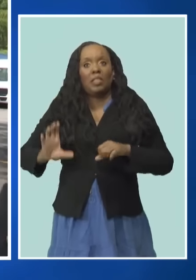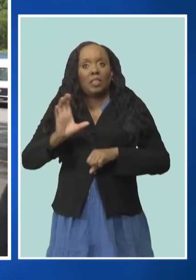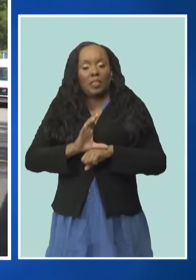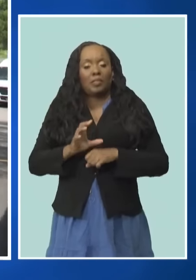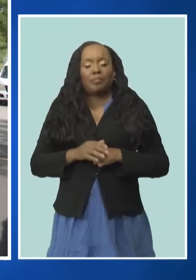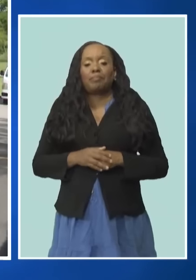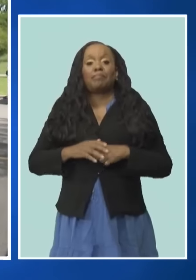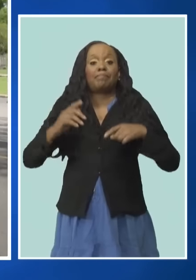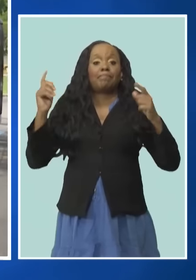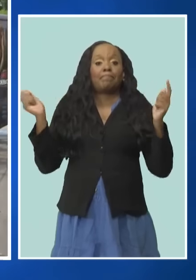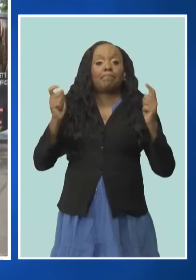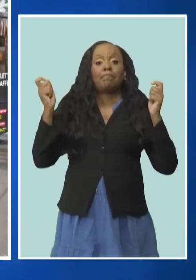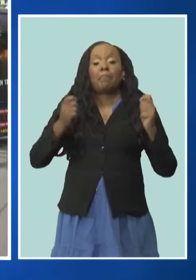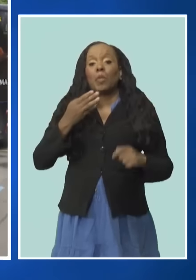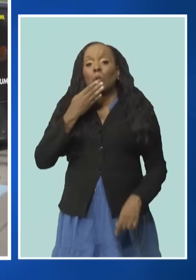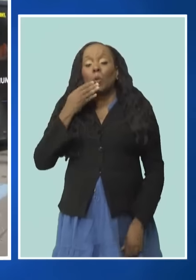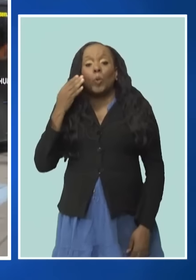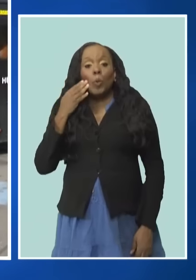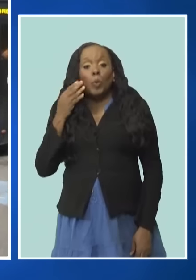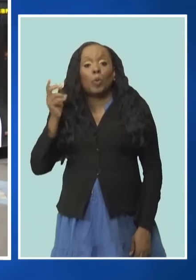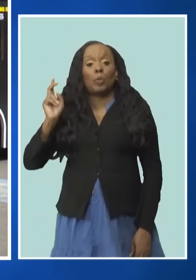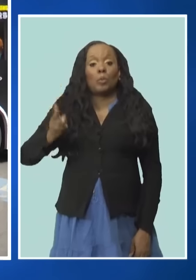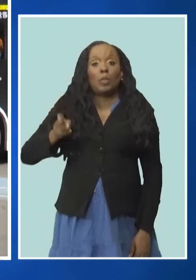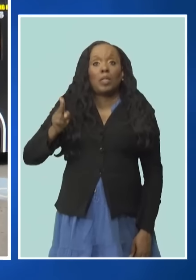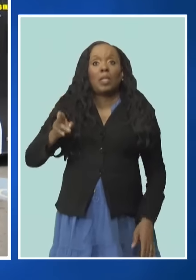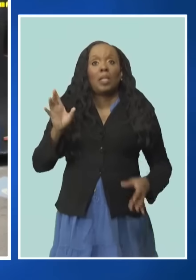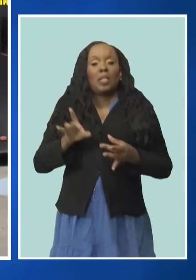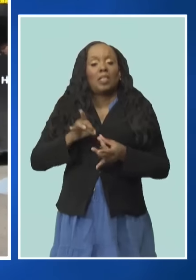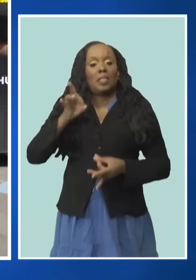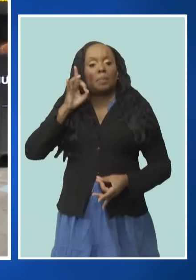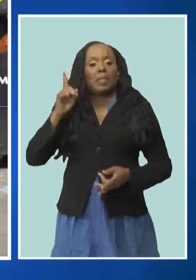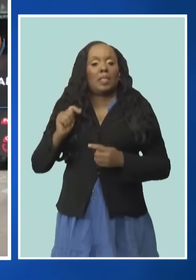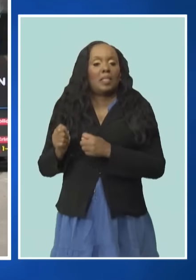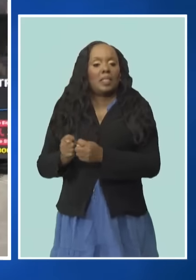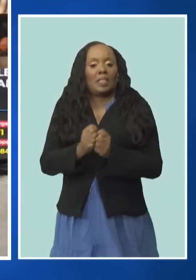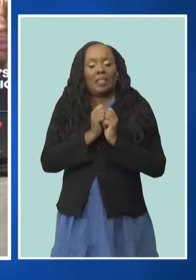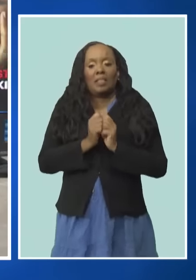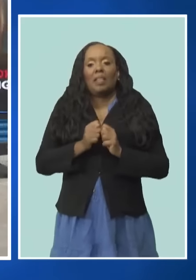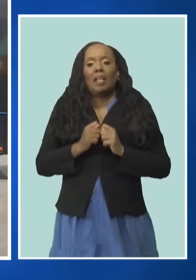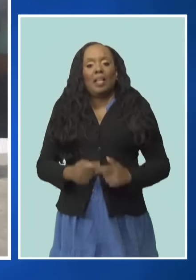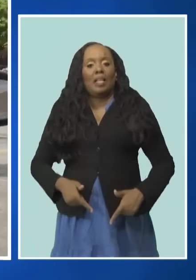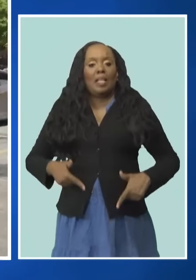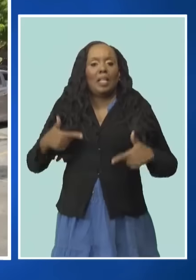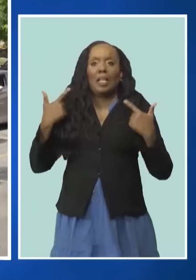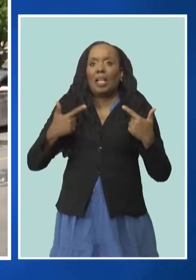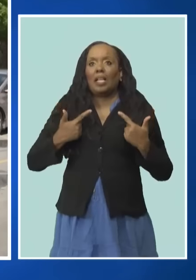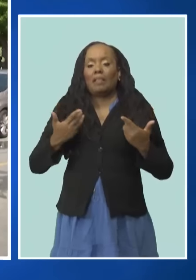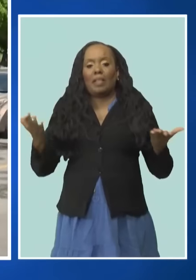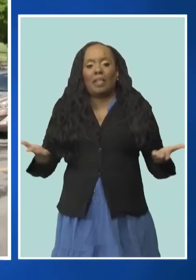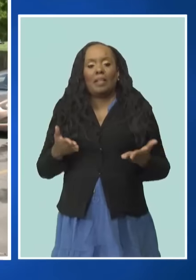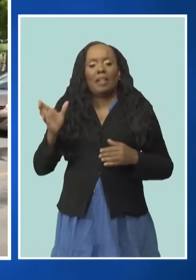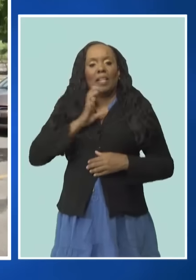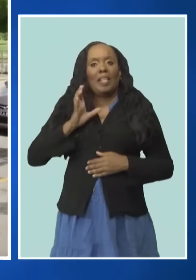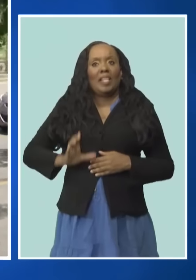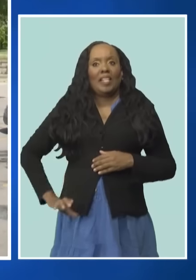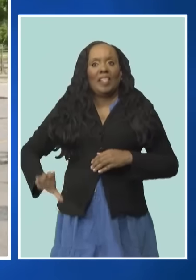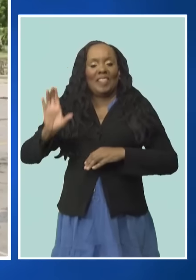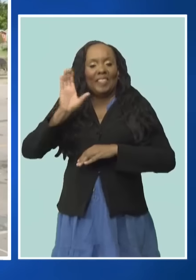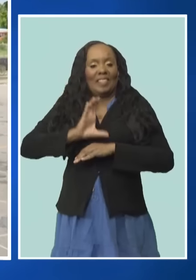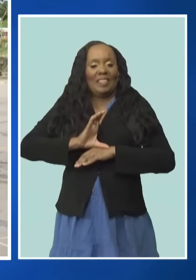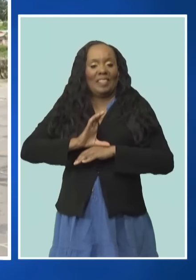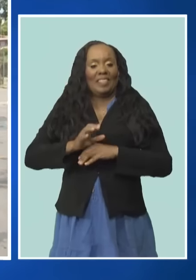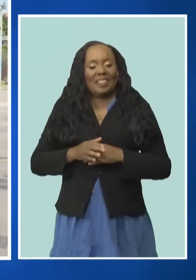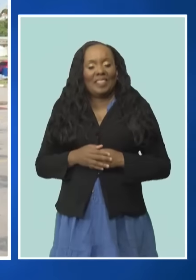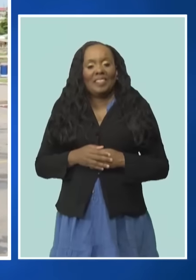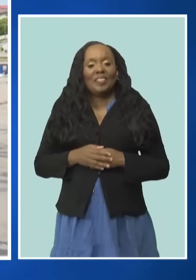a celebration of home, heritage, and the spirit of togetherness, alive and well in Christchurch. Deanza Roberts,